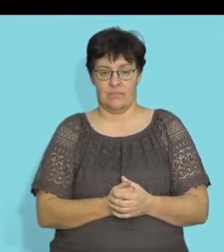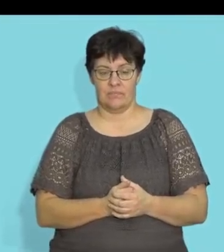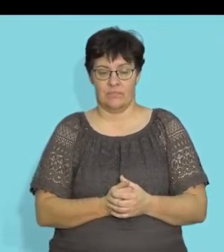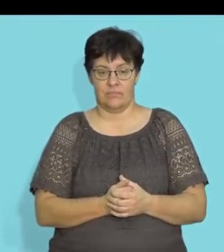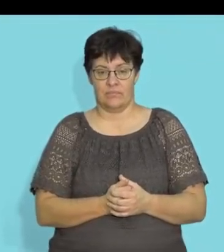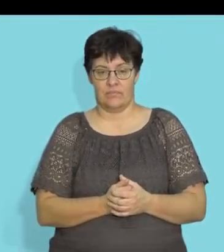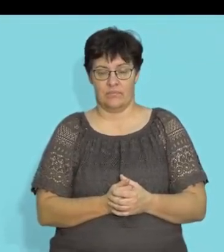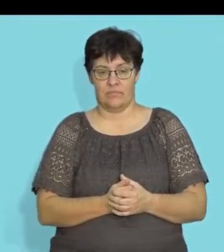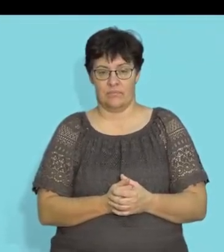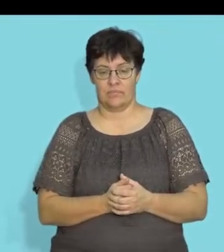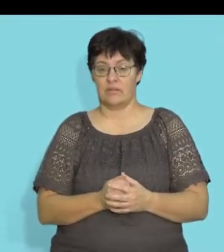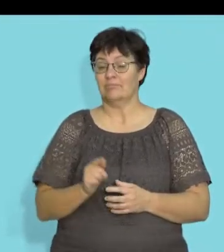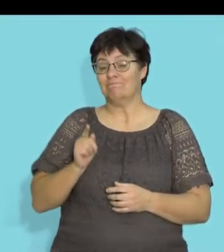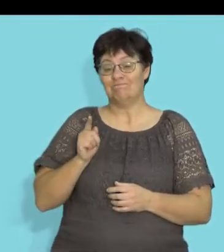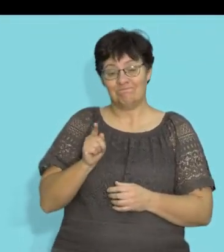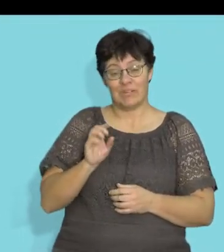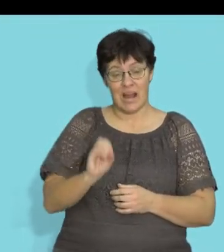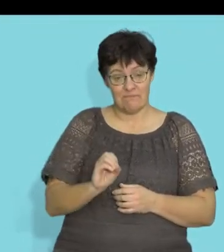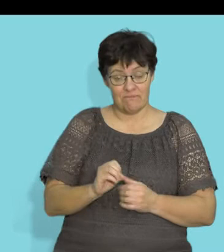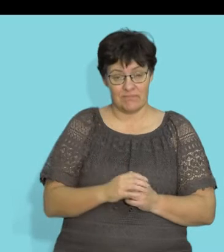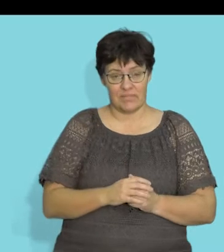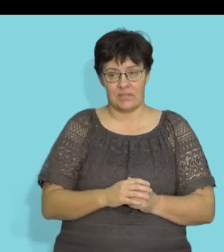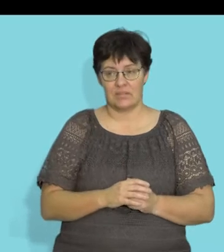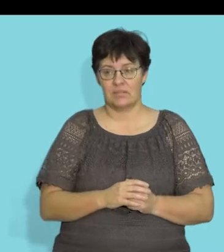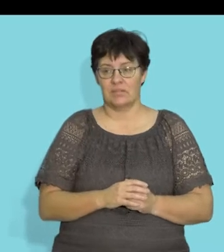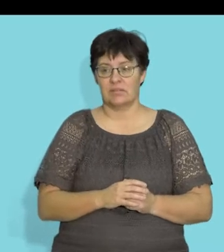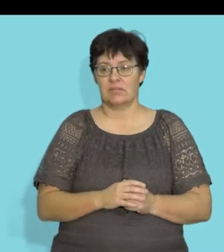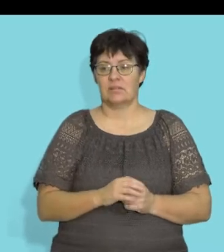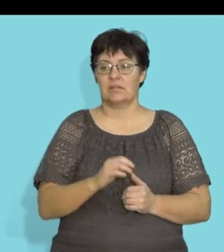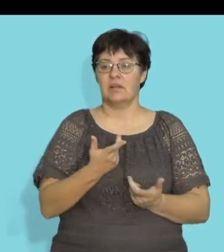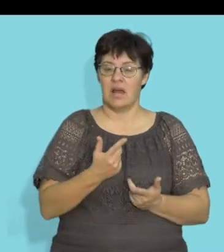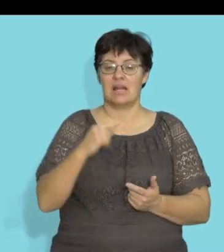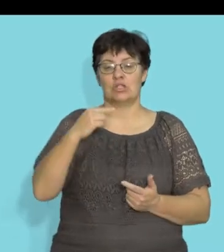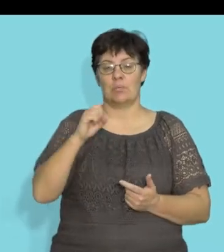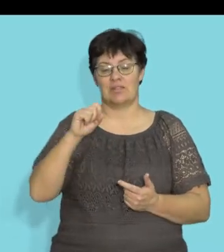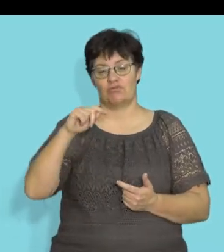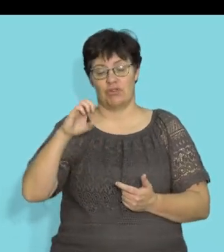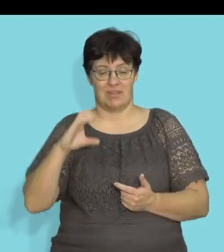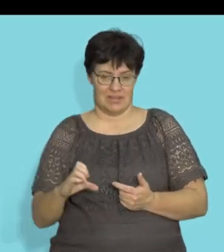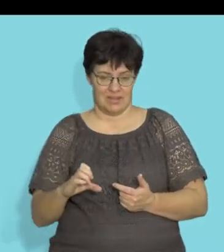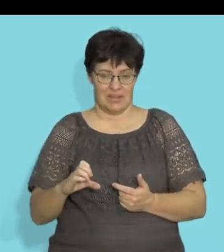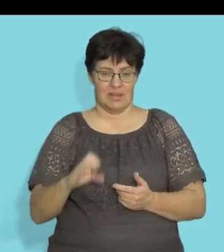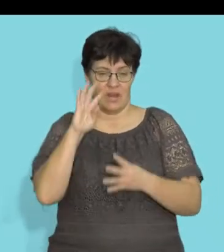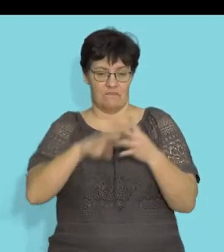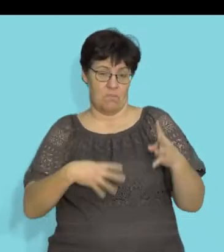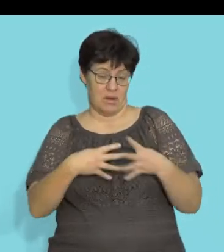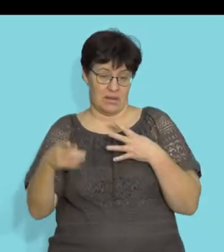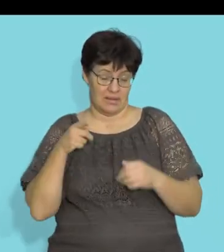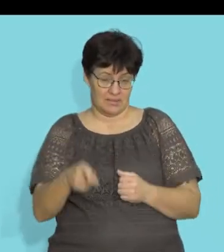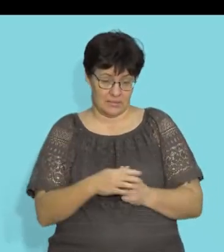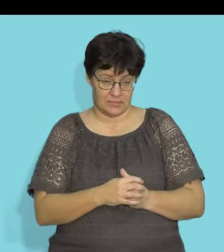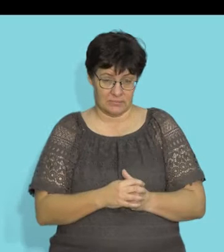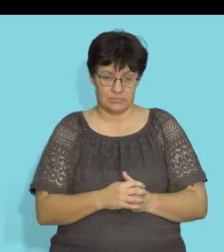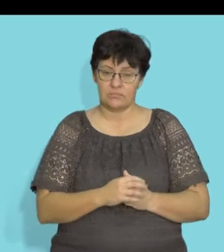So what I have on the board is our good old geometric series formula. But now we're going to see what